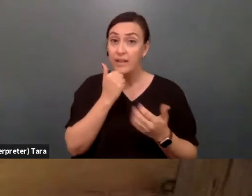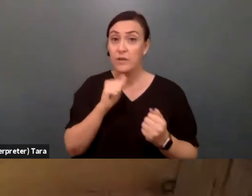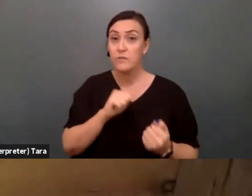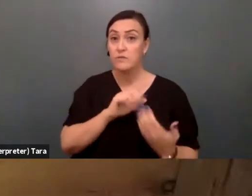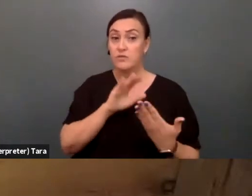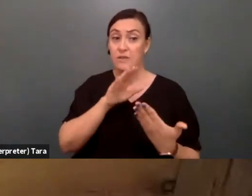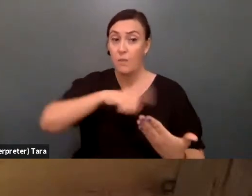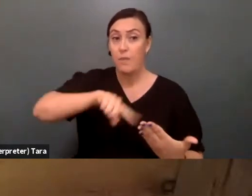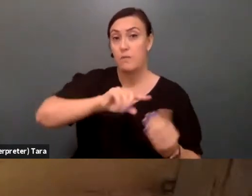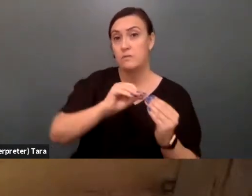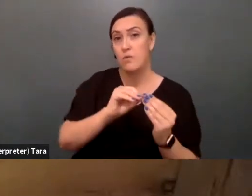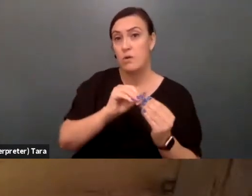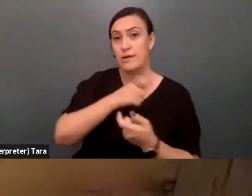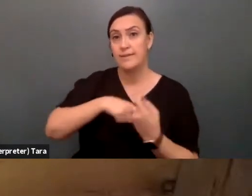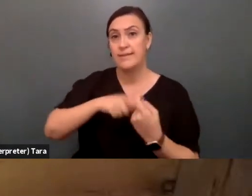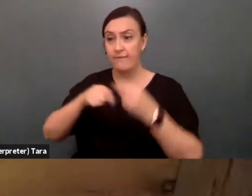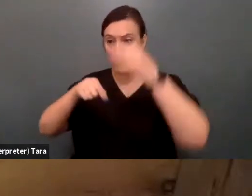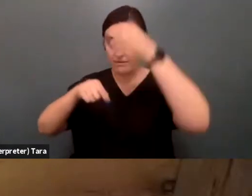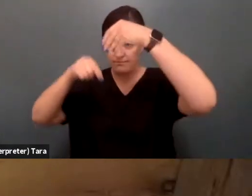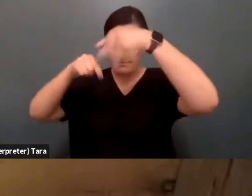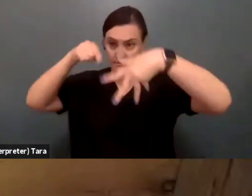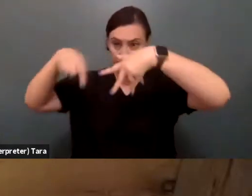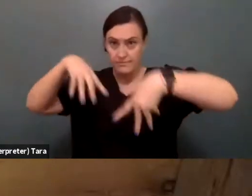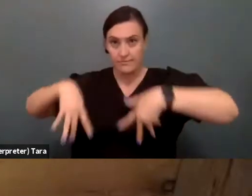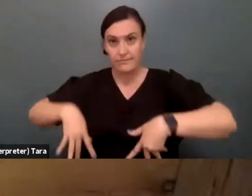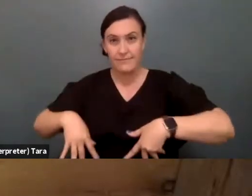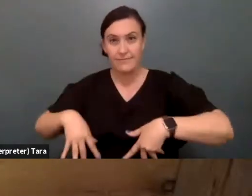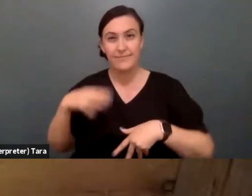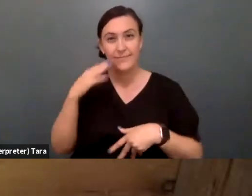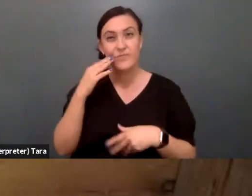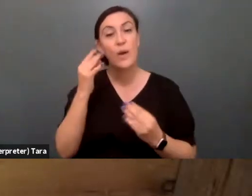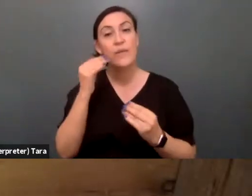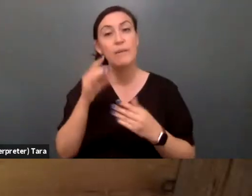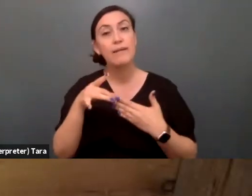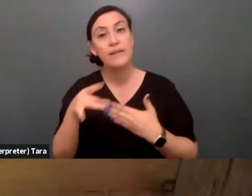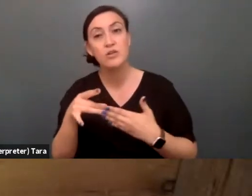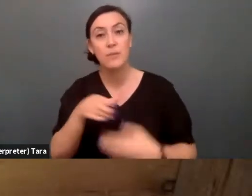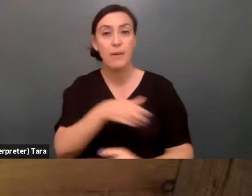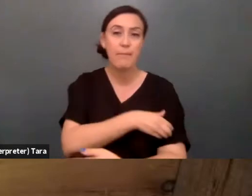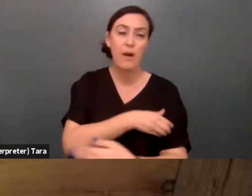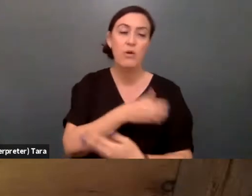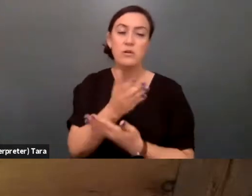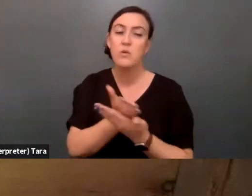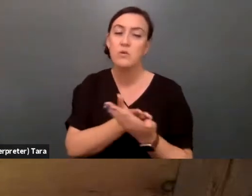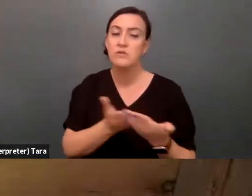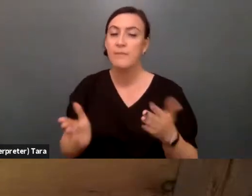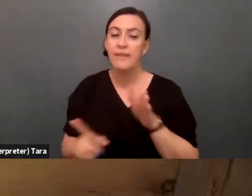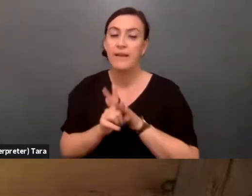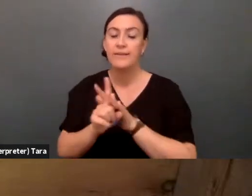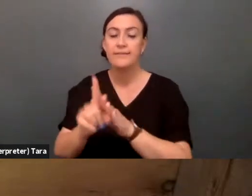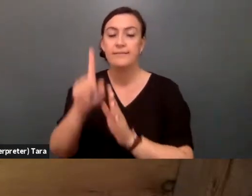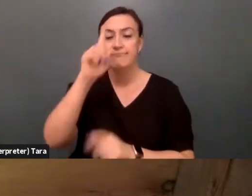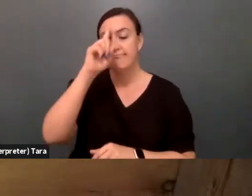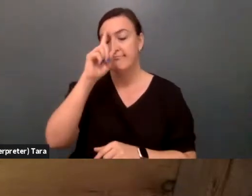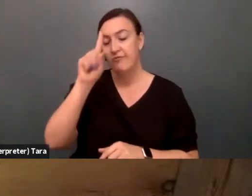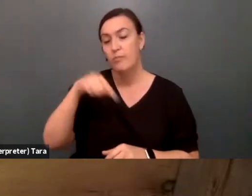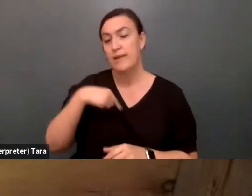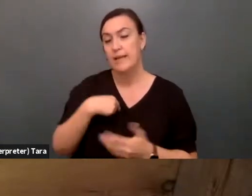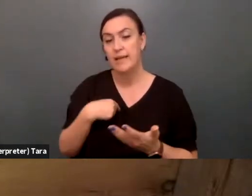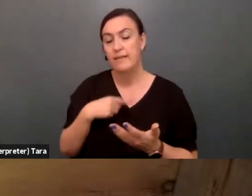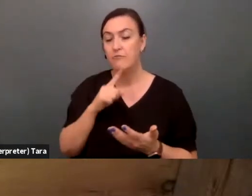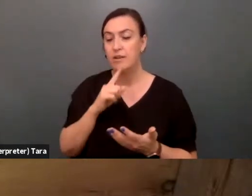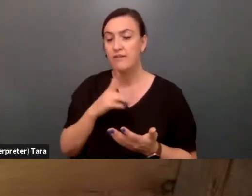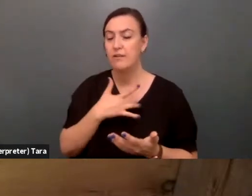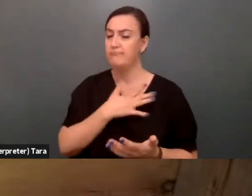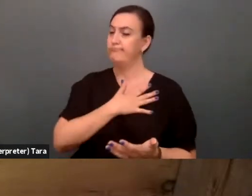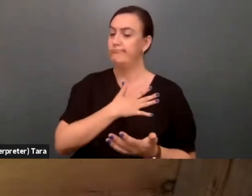organizations. And so that's when I think about leadership and power, those are some of the things that come to mind and that resonate with me. And